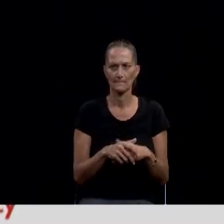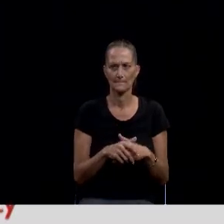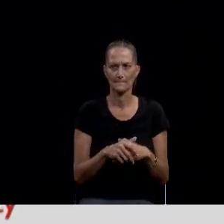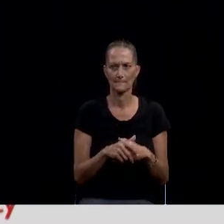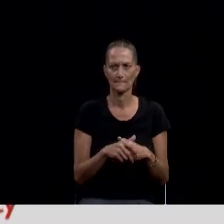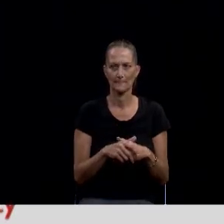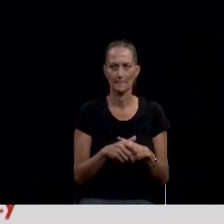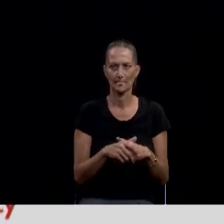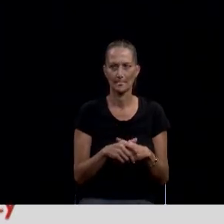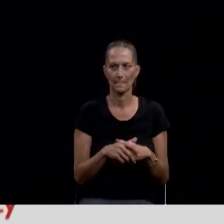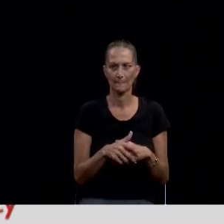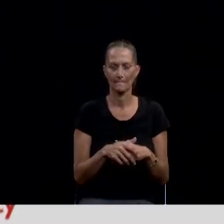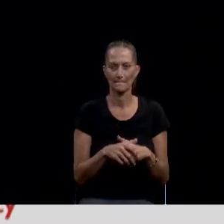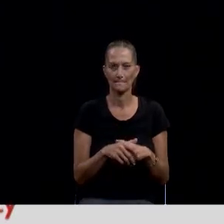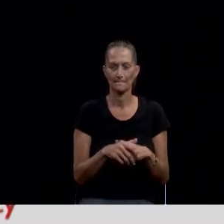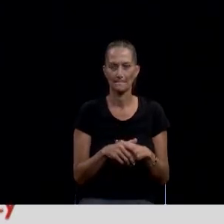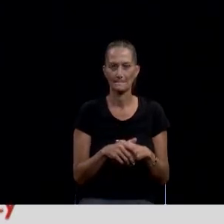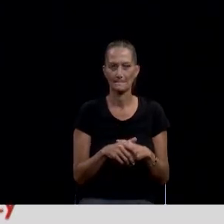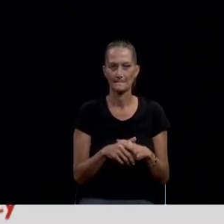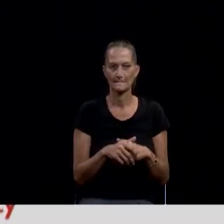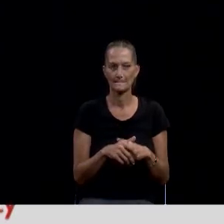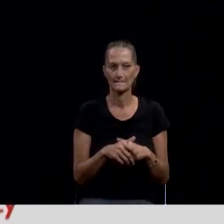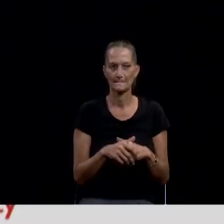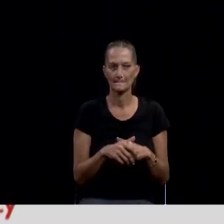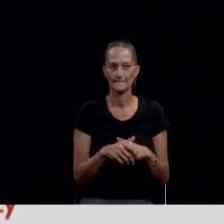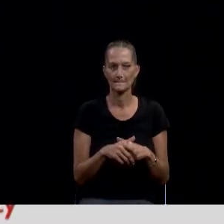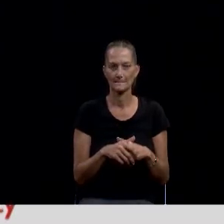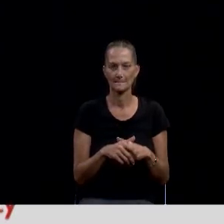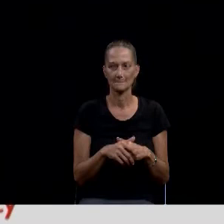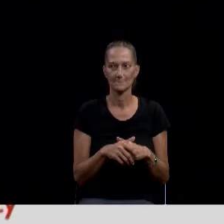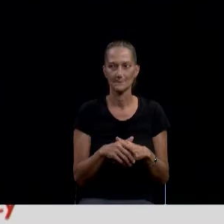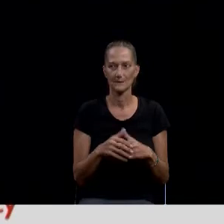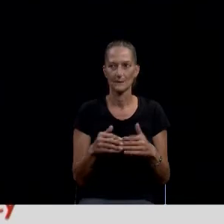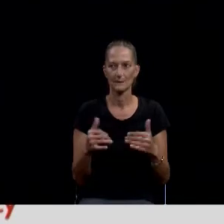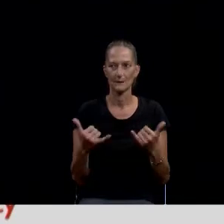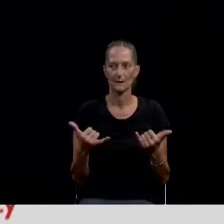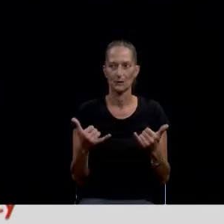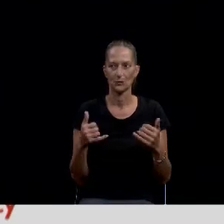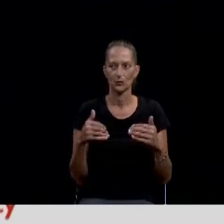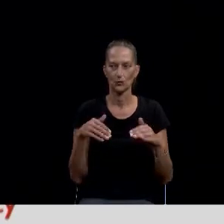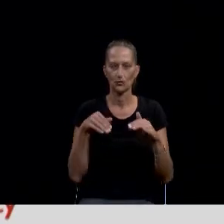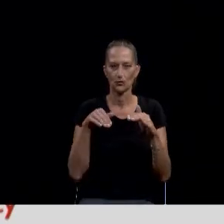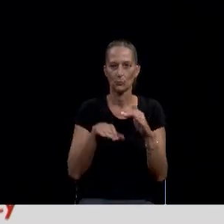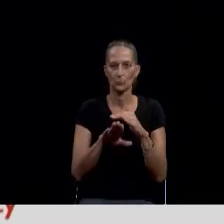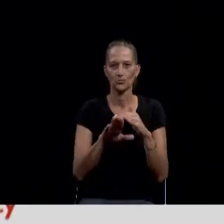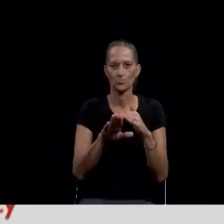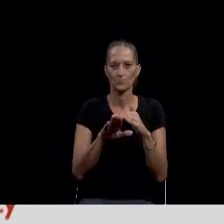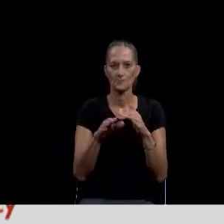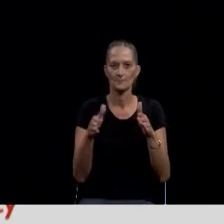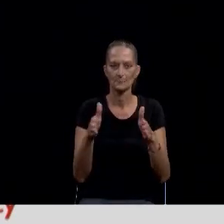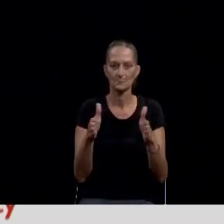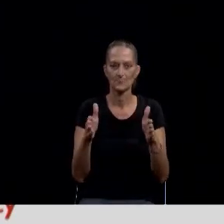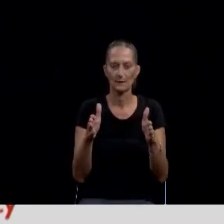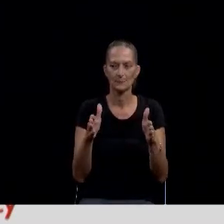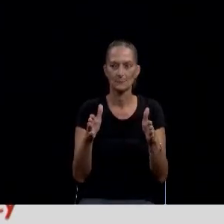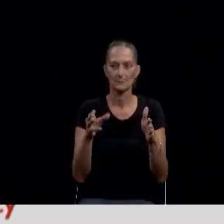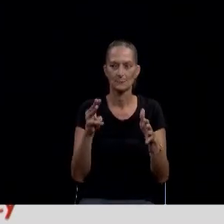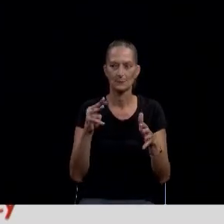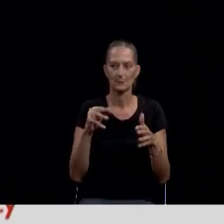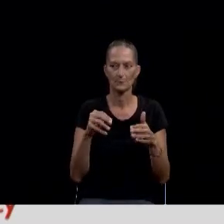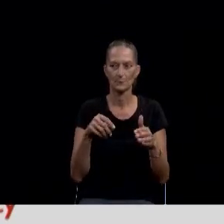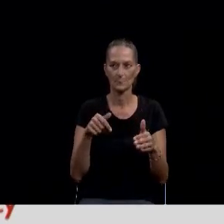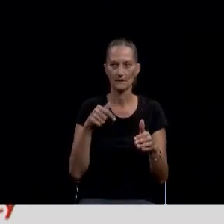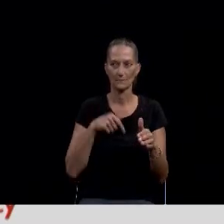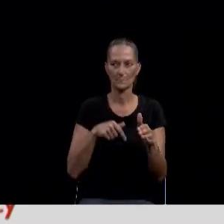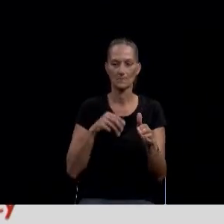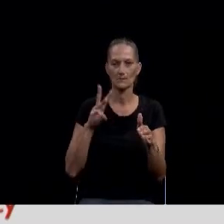Here's the approach into the Festival Street space from Martin Luther King Boulevard. Please keep in mind that these renderings are drawn to give you the layout and the look